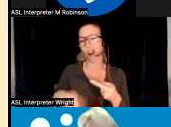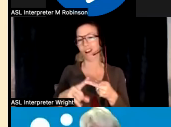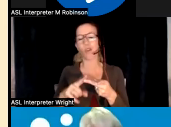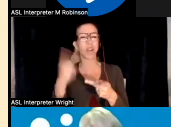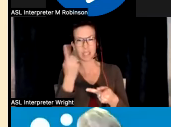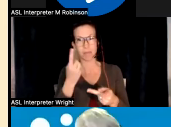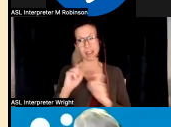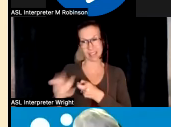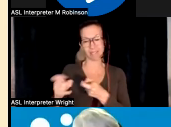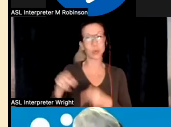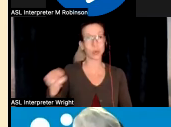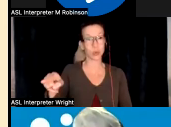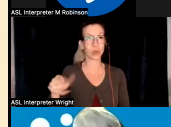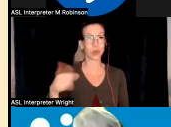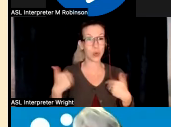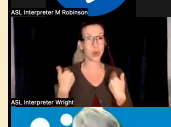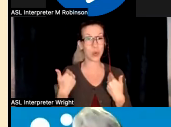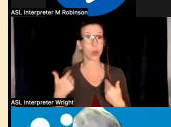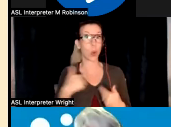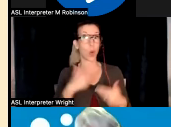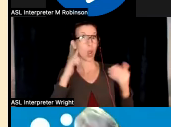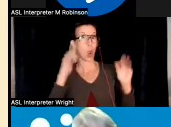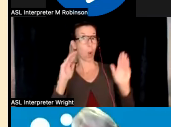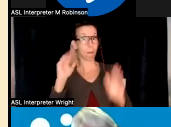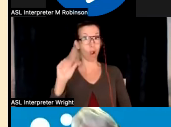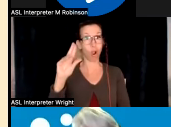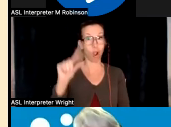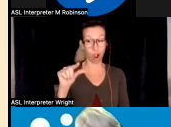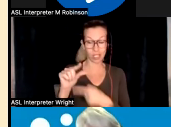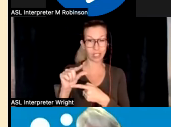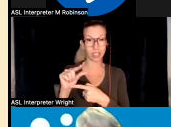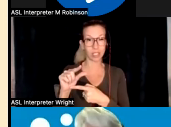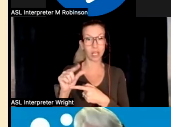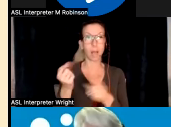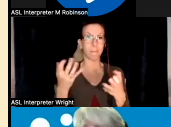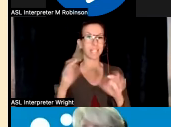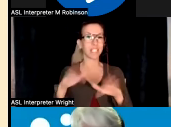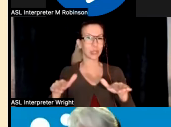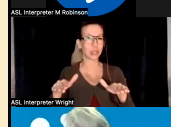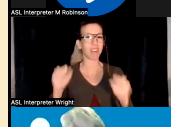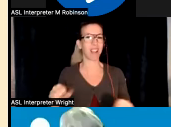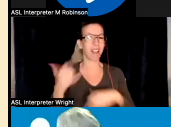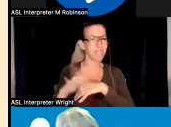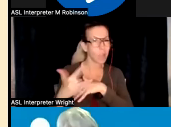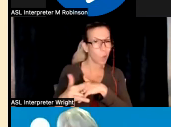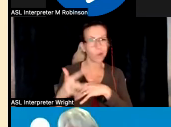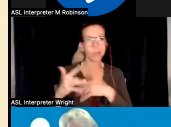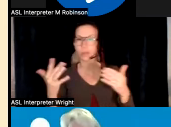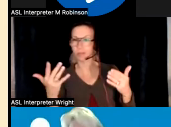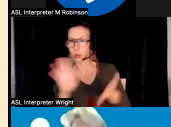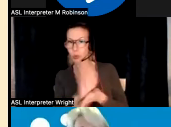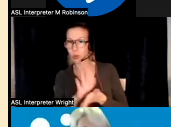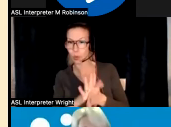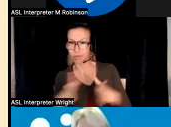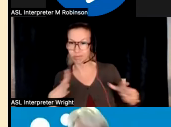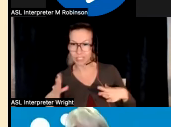And we're hoping that by having it in August, hopefully a lot of the kids will be available, not necessarily in school,